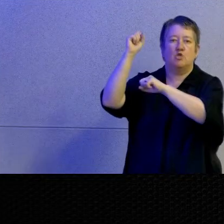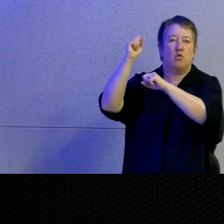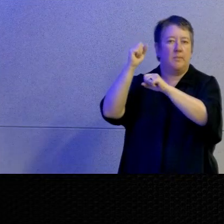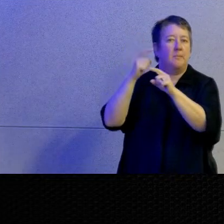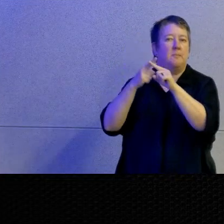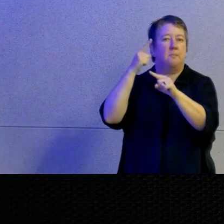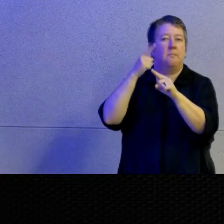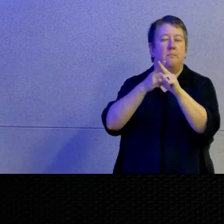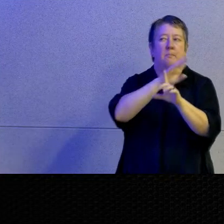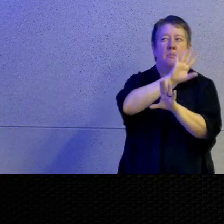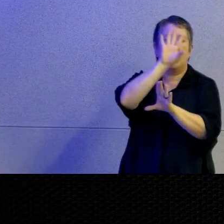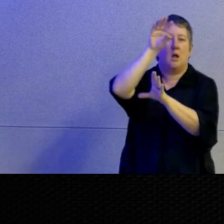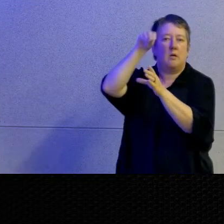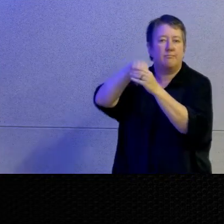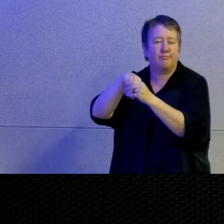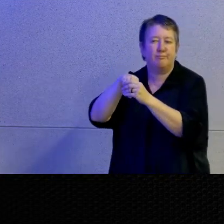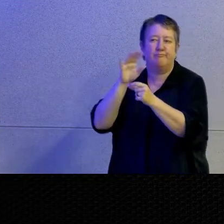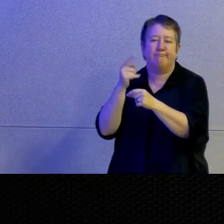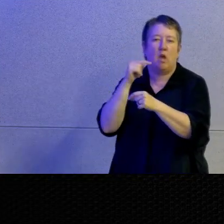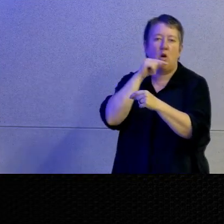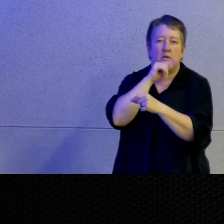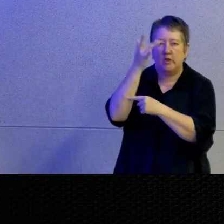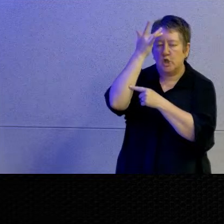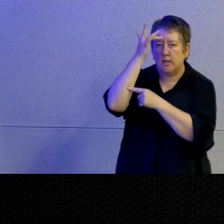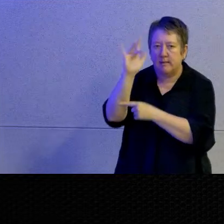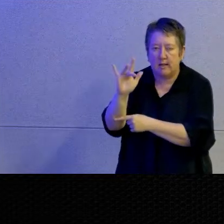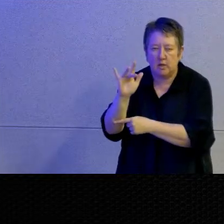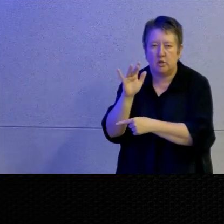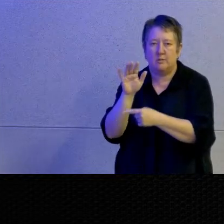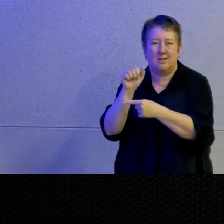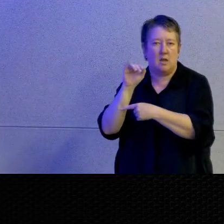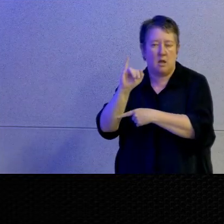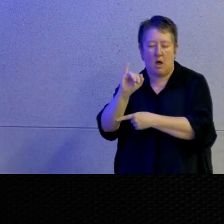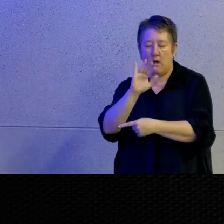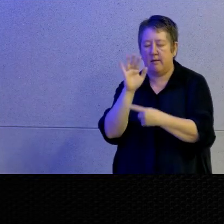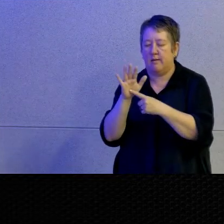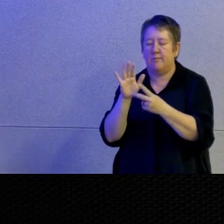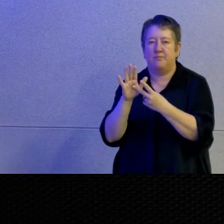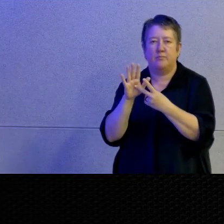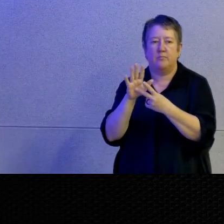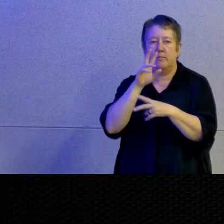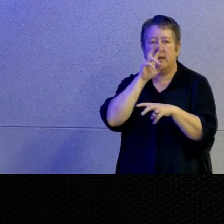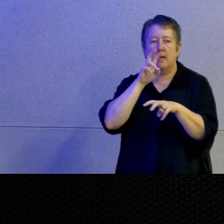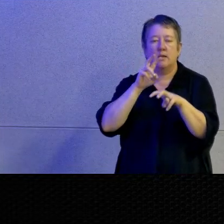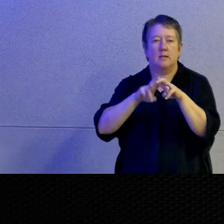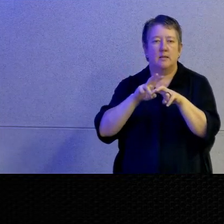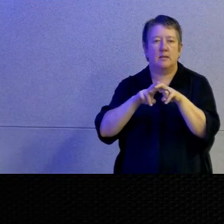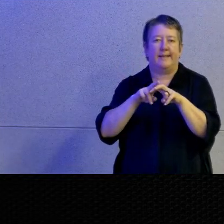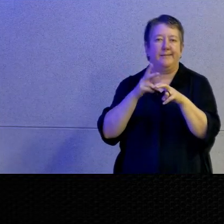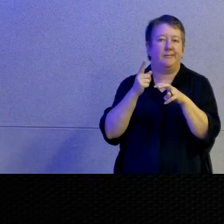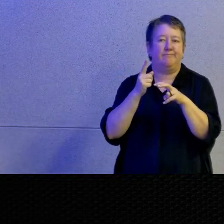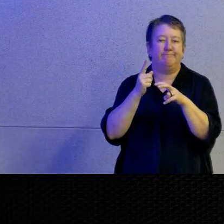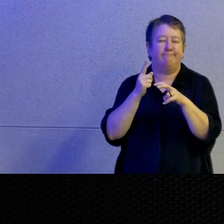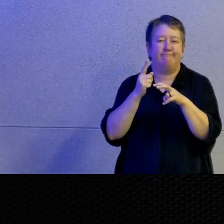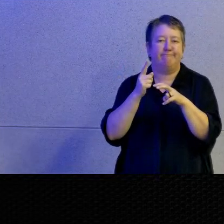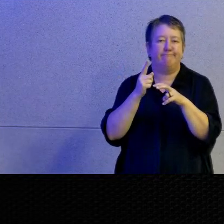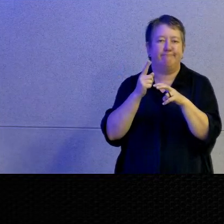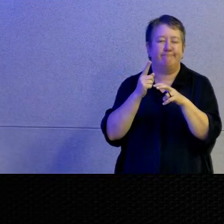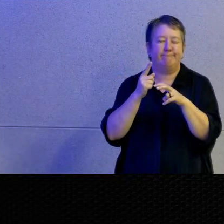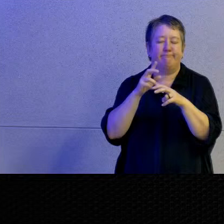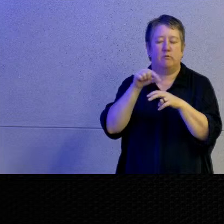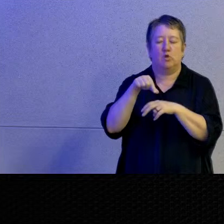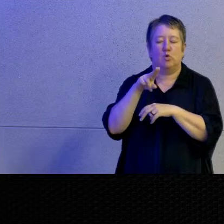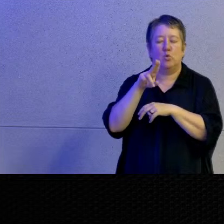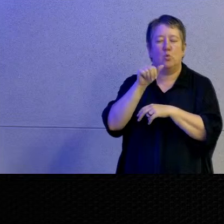in artificial intelligence, big industry requiring quantum computing. So we are